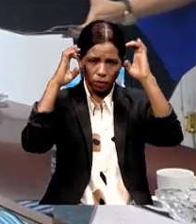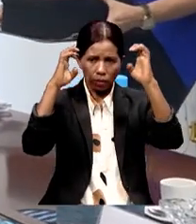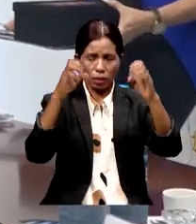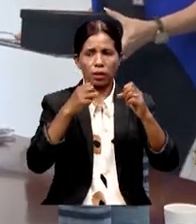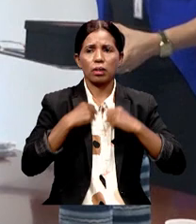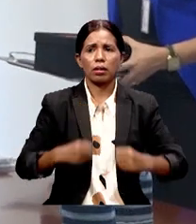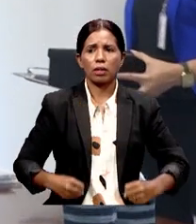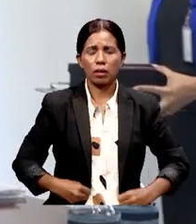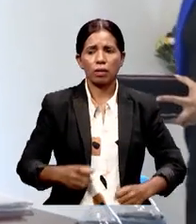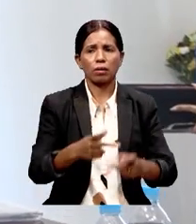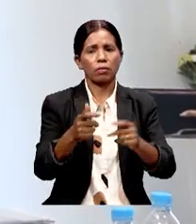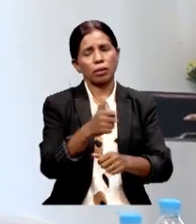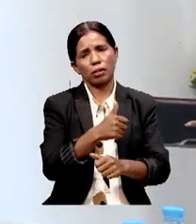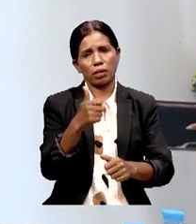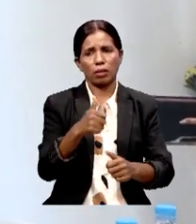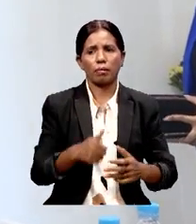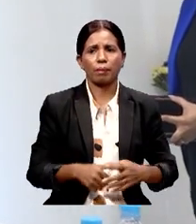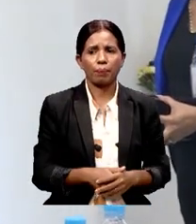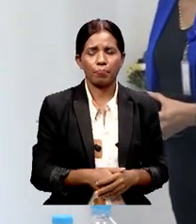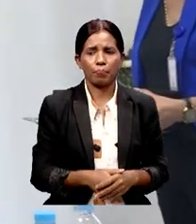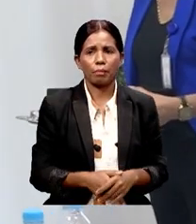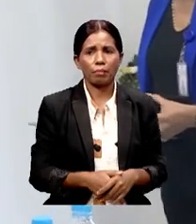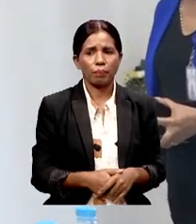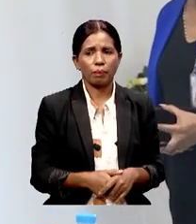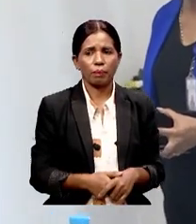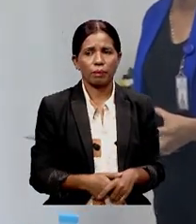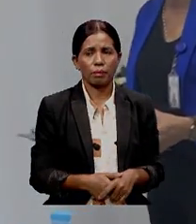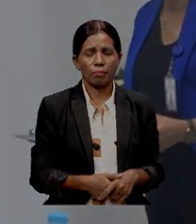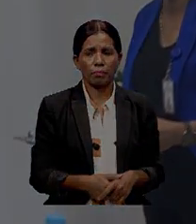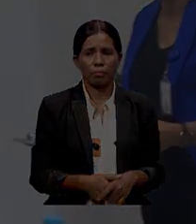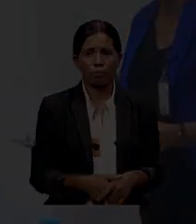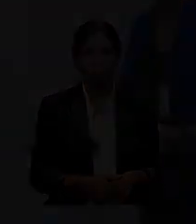saúde, no área de Siracelo-Octan. Adere Tsimenez, bem-vinda Tsimenez, GMN.